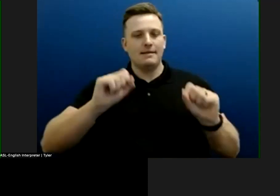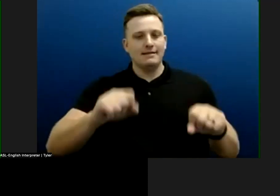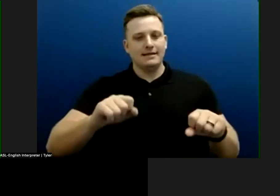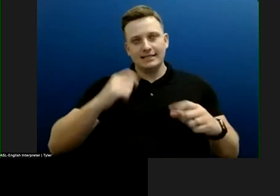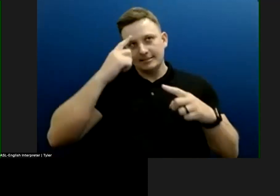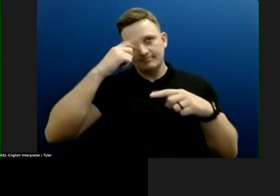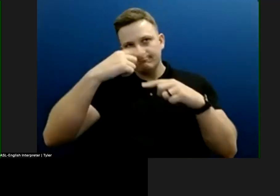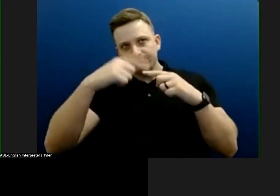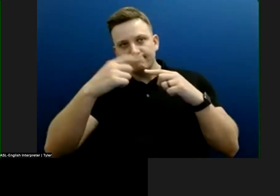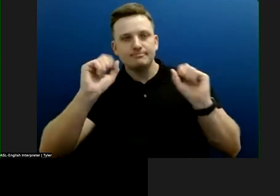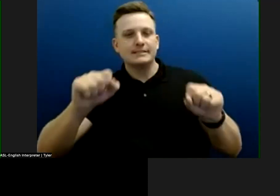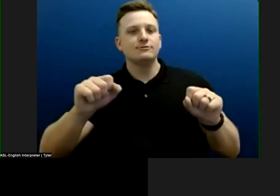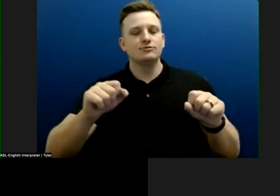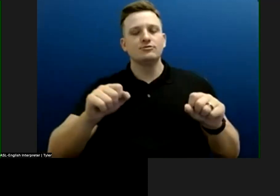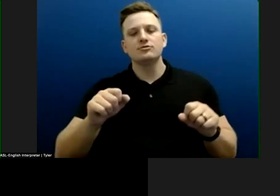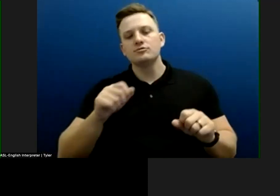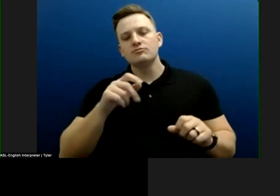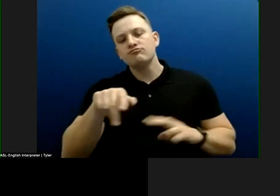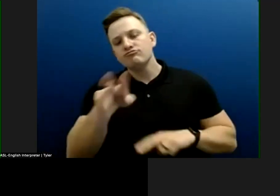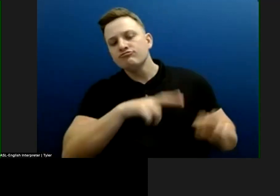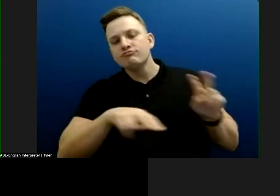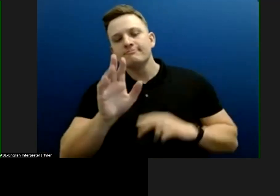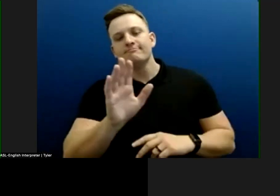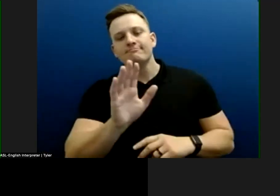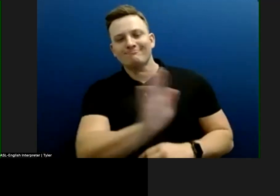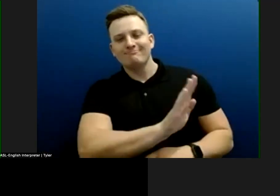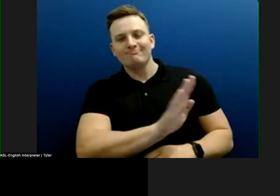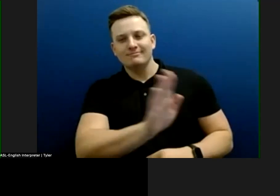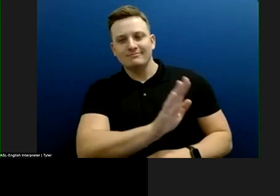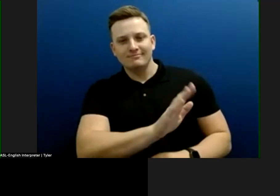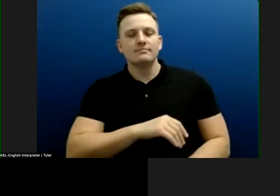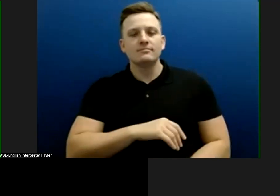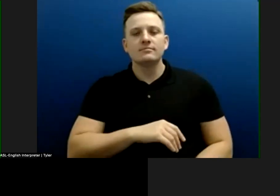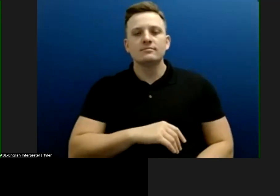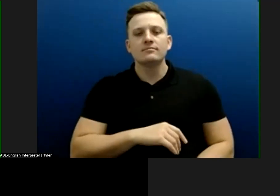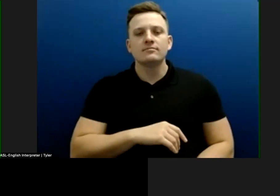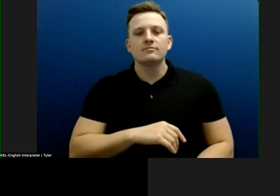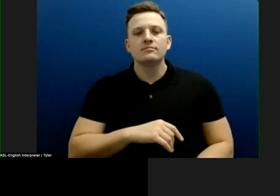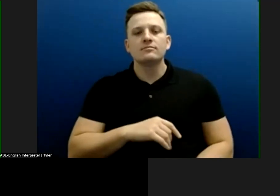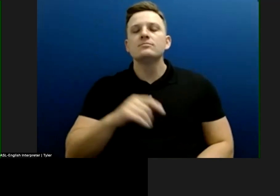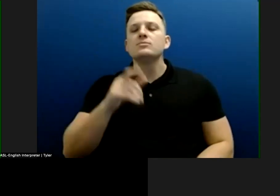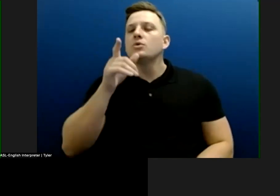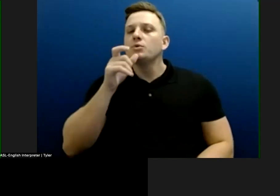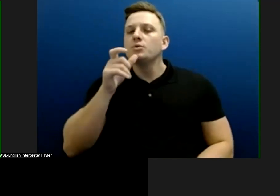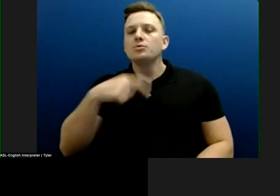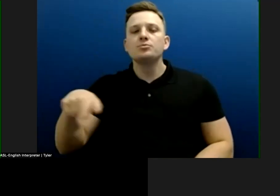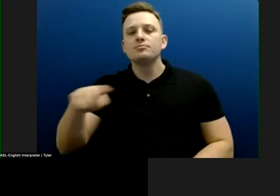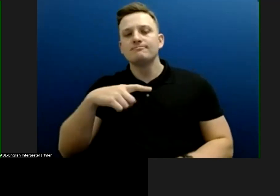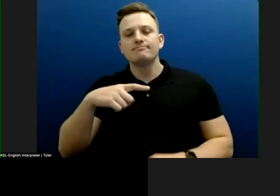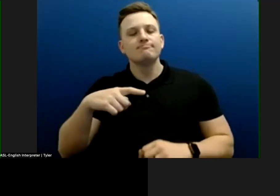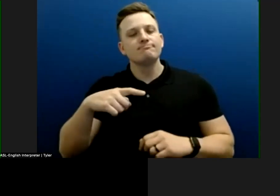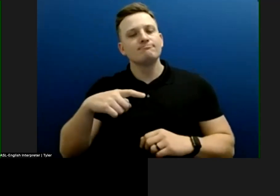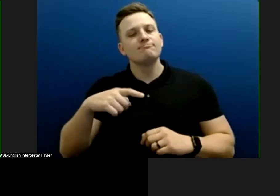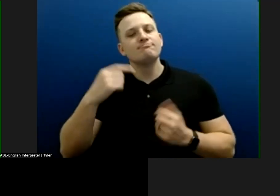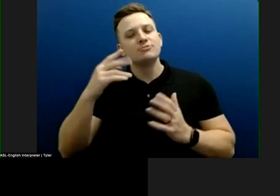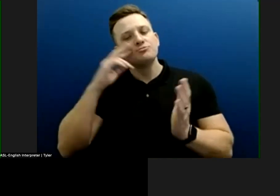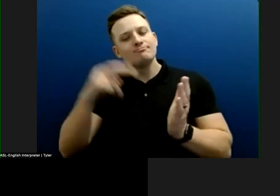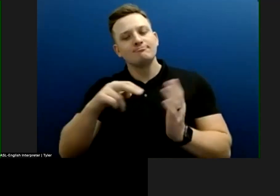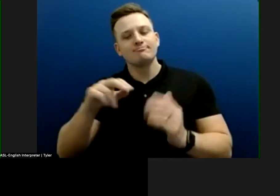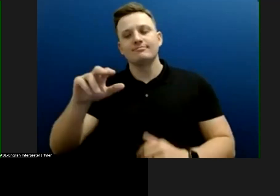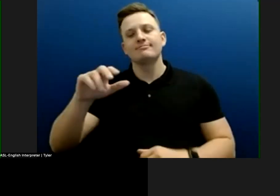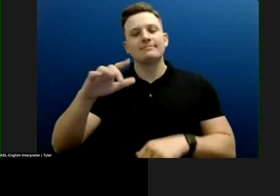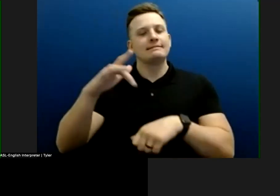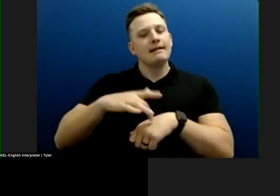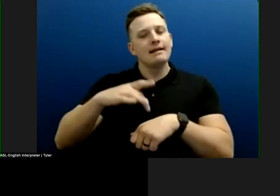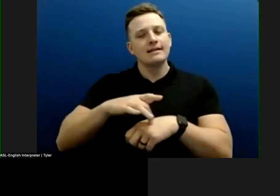can we see in the video? And those of you on the call who've done the tactile working memory scale,